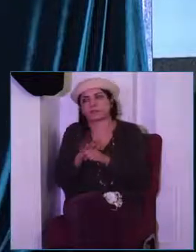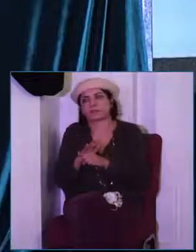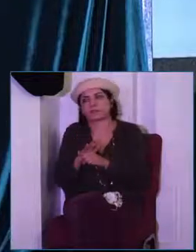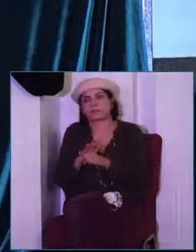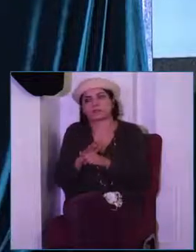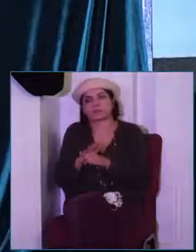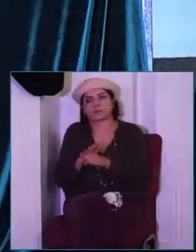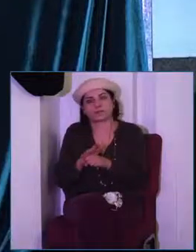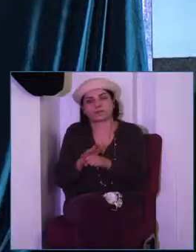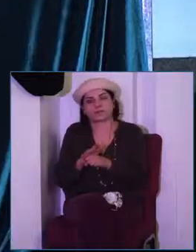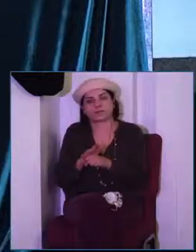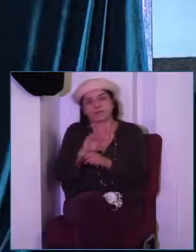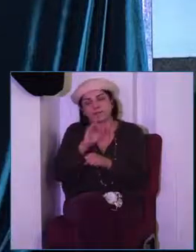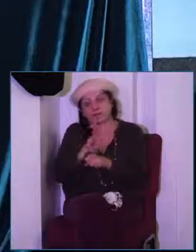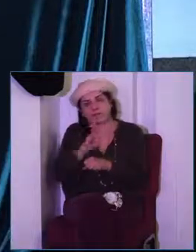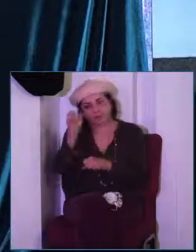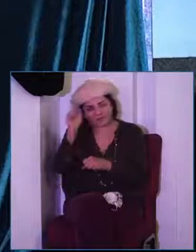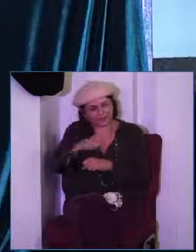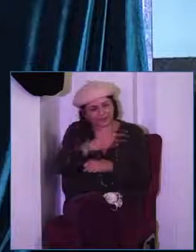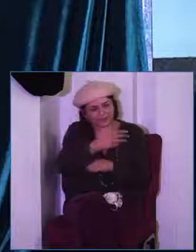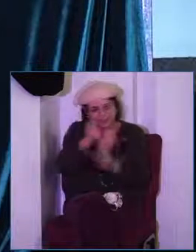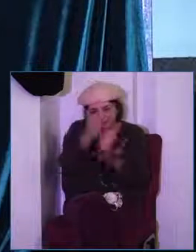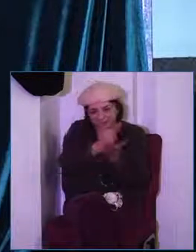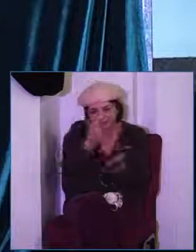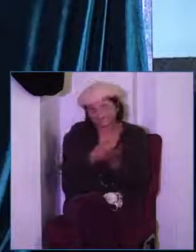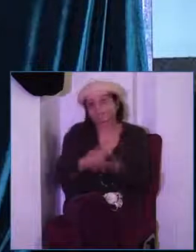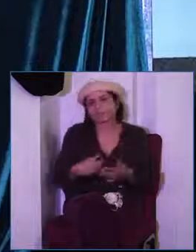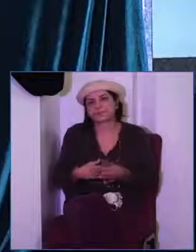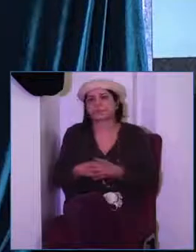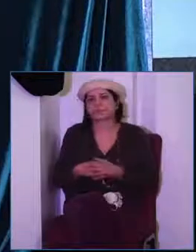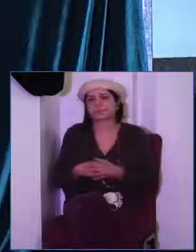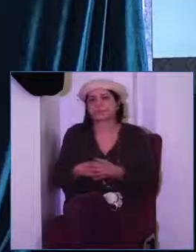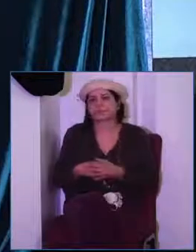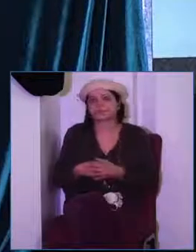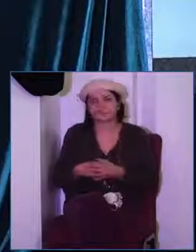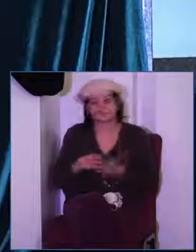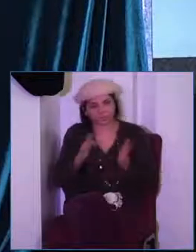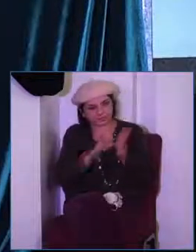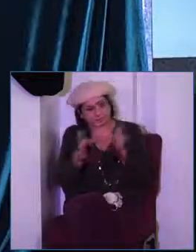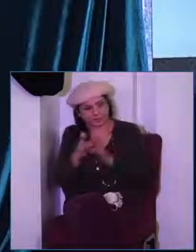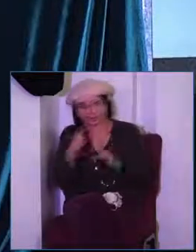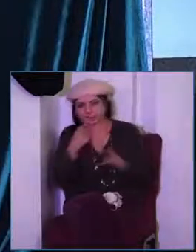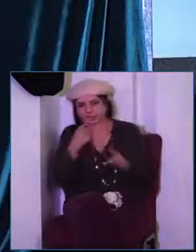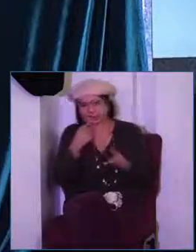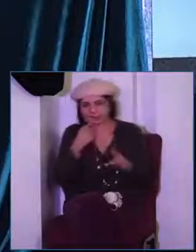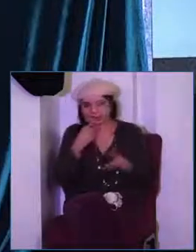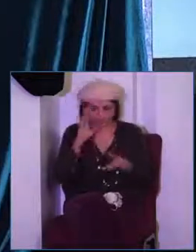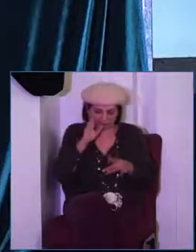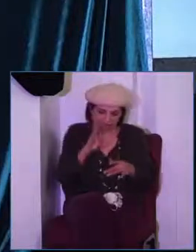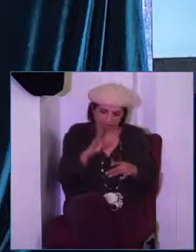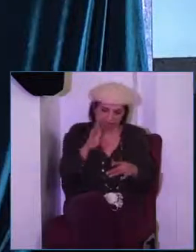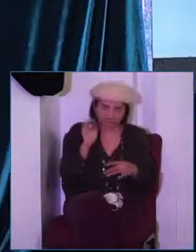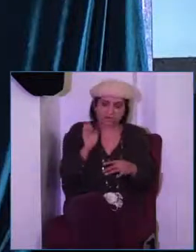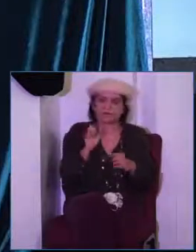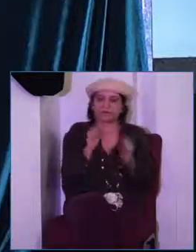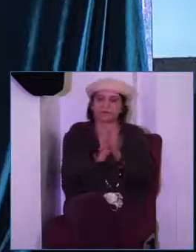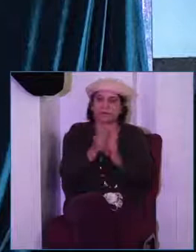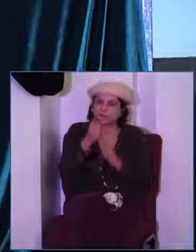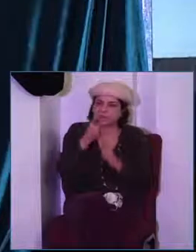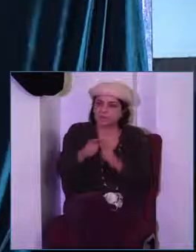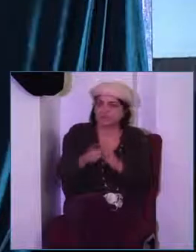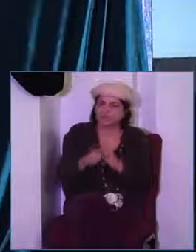and amen. Jesus said, I'm going to be with you. I'm going to be there. I may